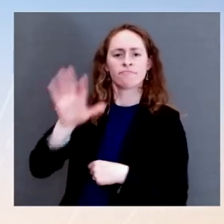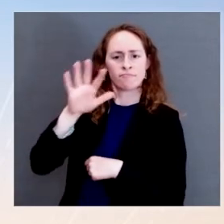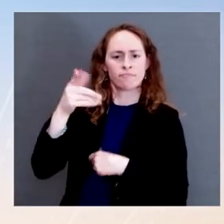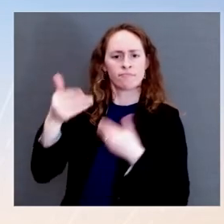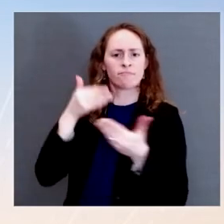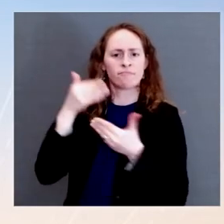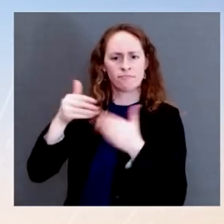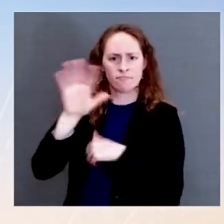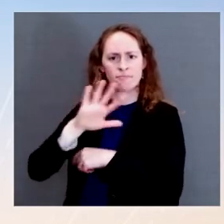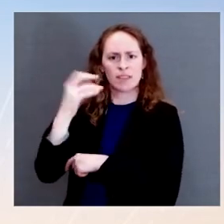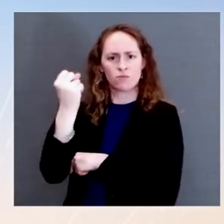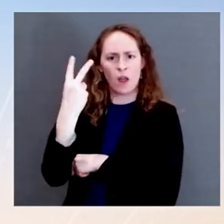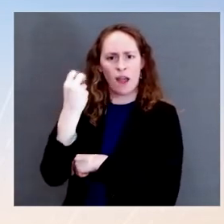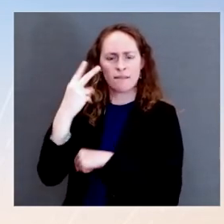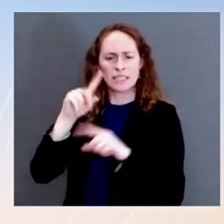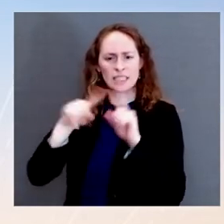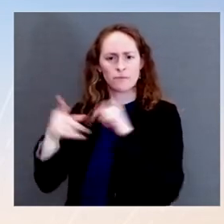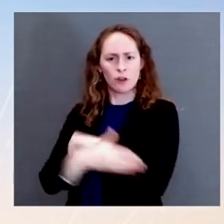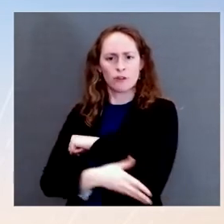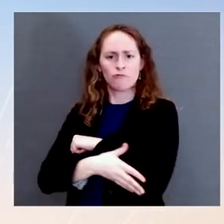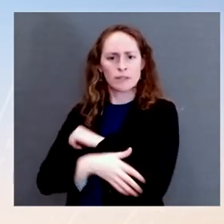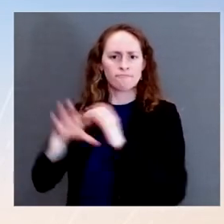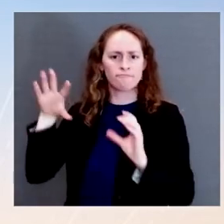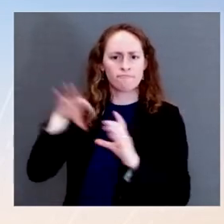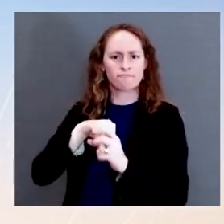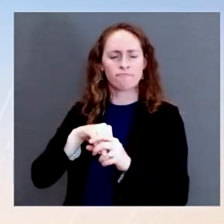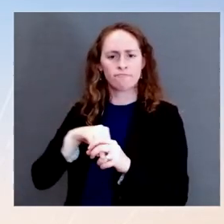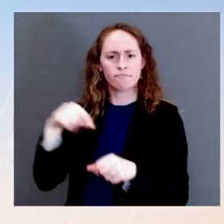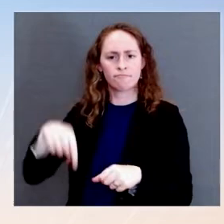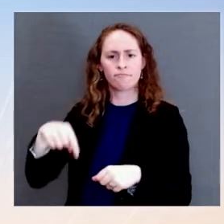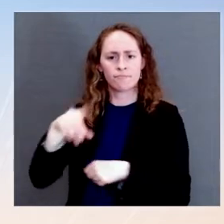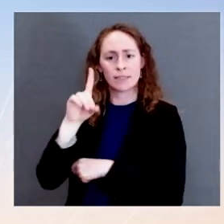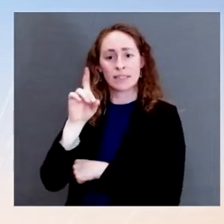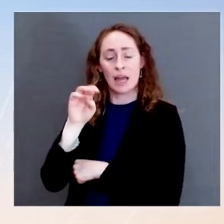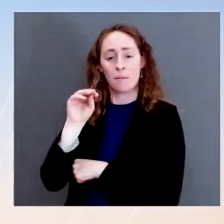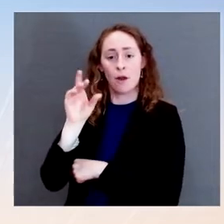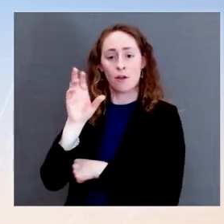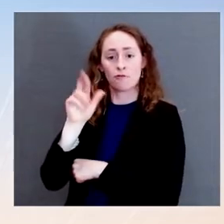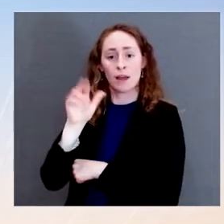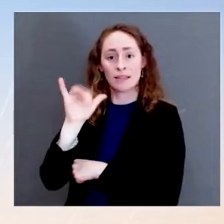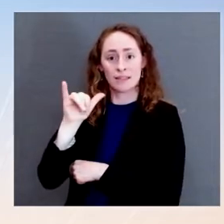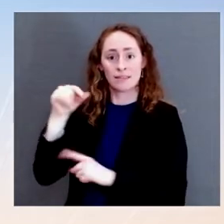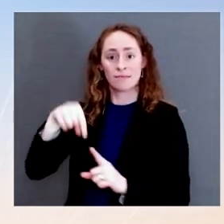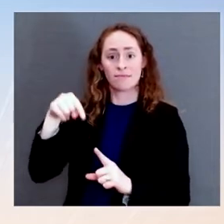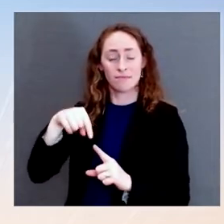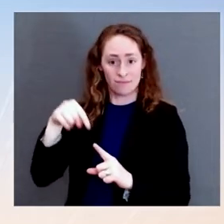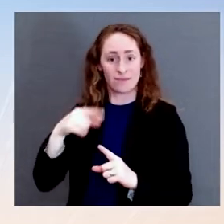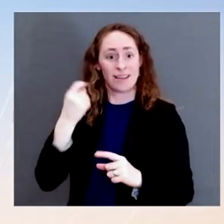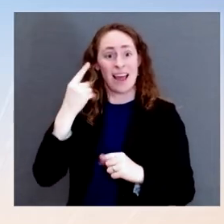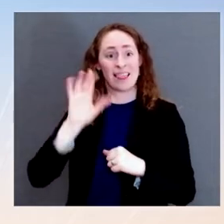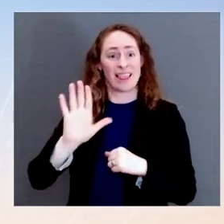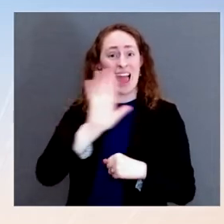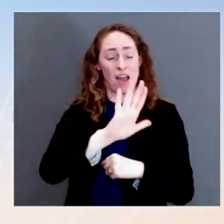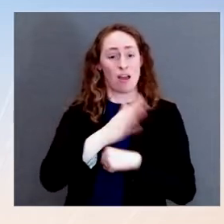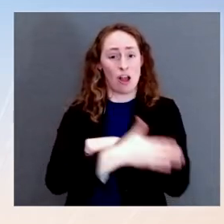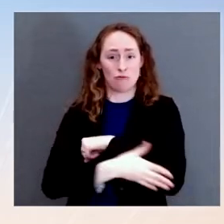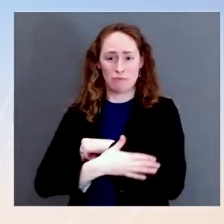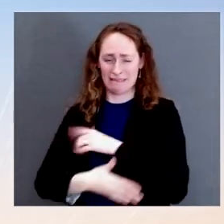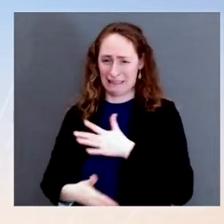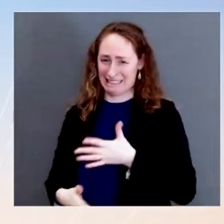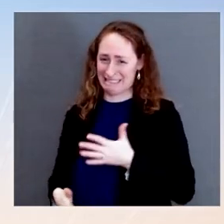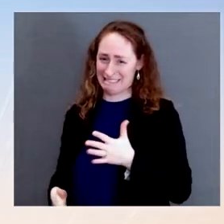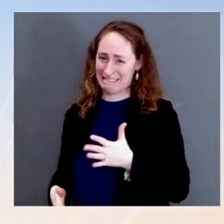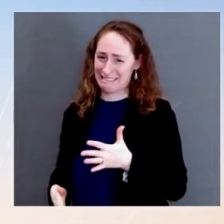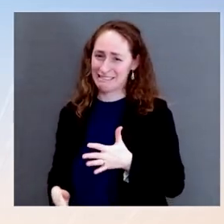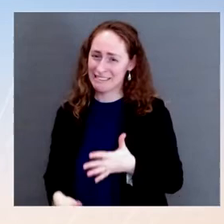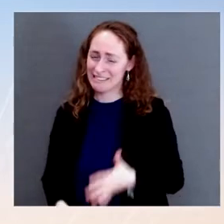there was a debate over a country? Sure. I mean, I would say, broadly speaking, that this is an opportunity, again, not to celebrate everything